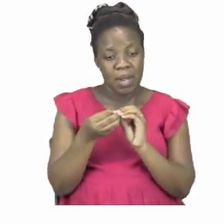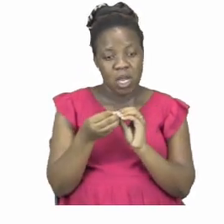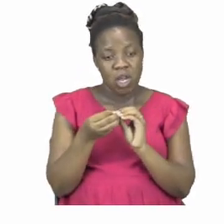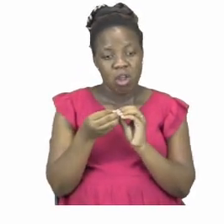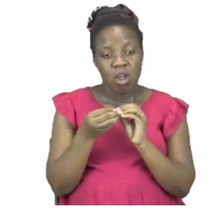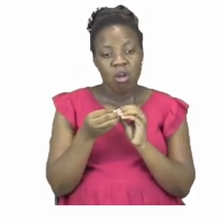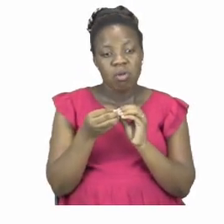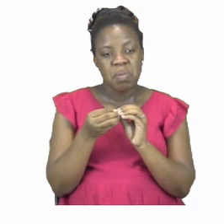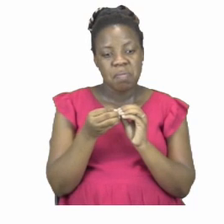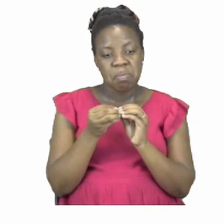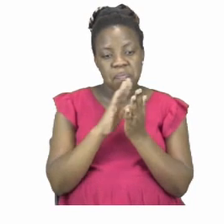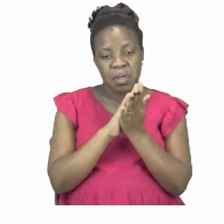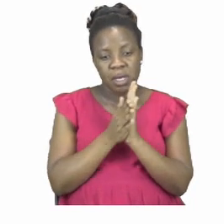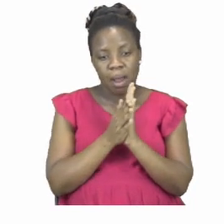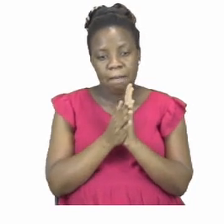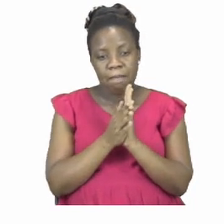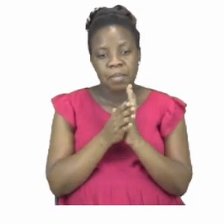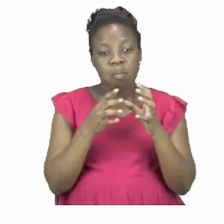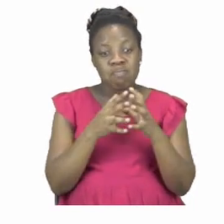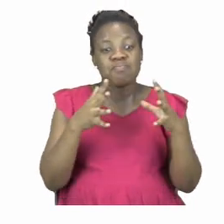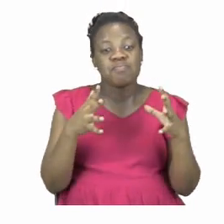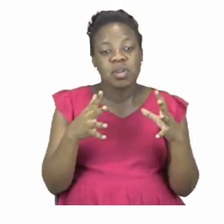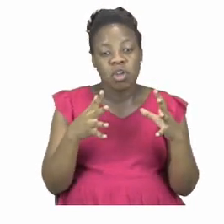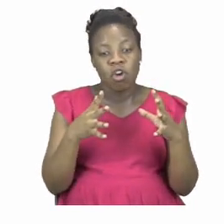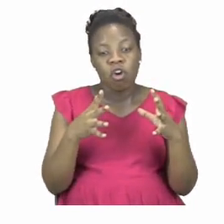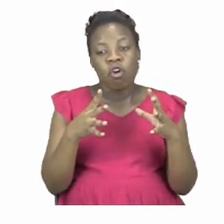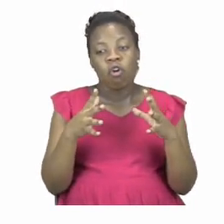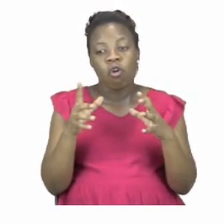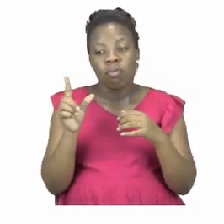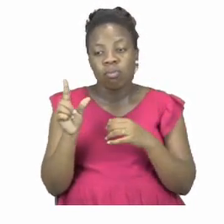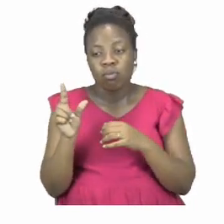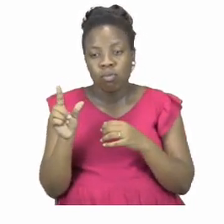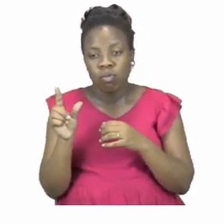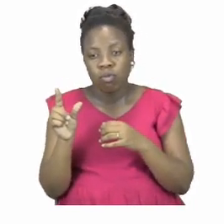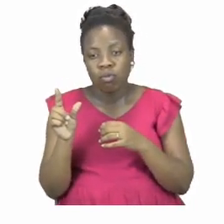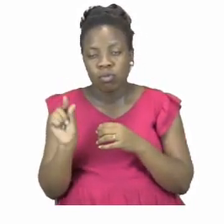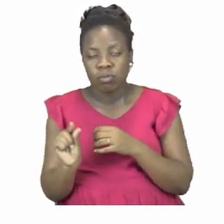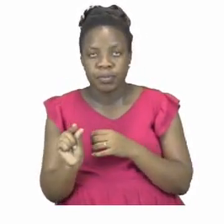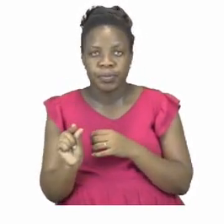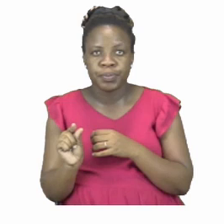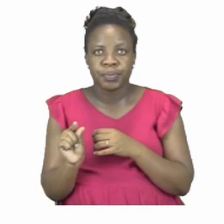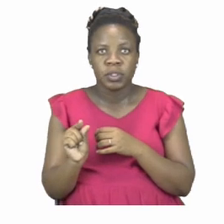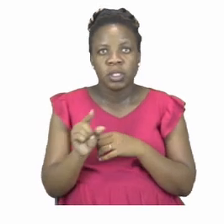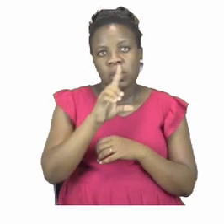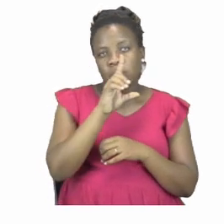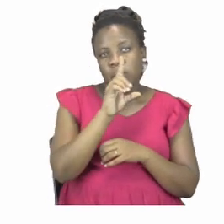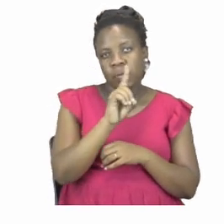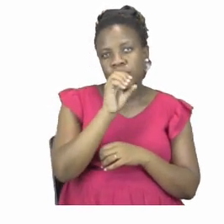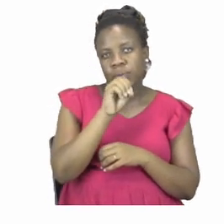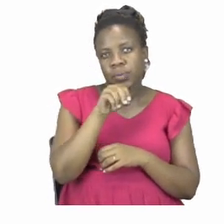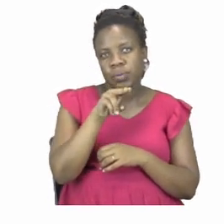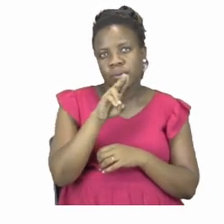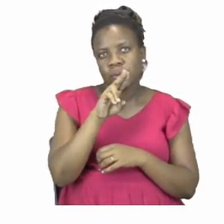shrink, and they can either double or halve. Remember halving, which is to break the number